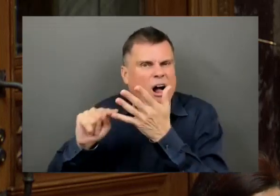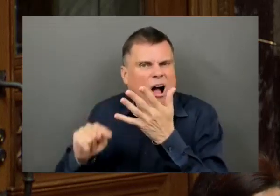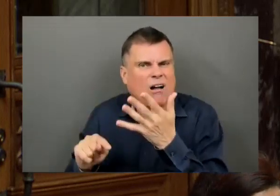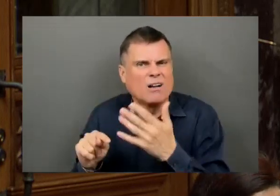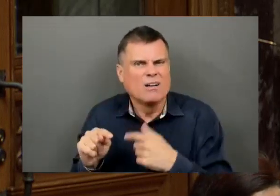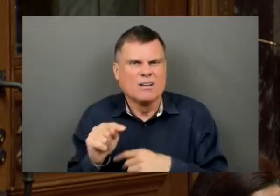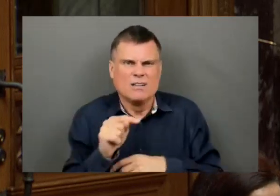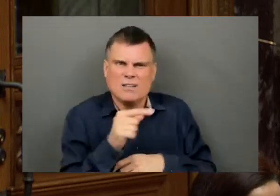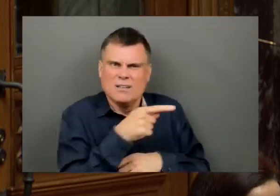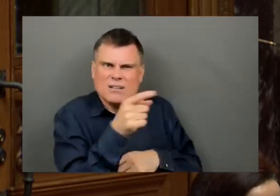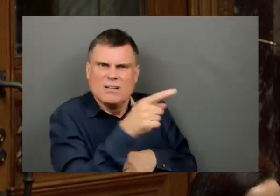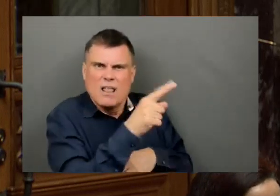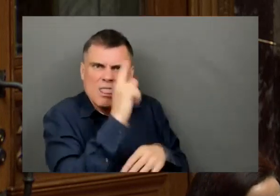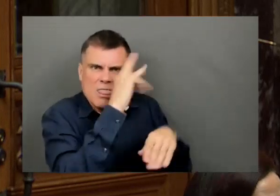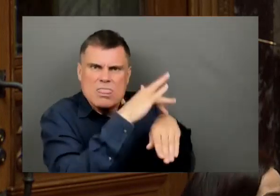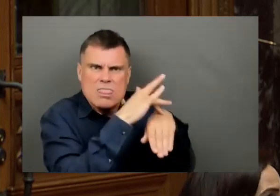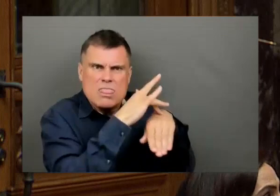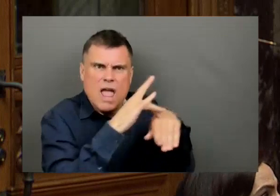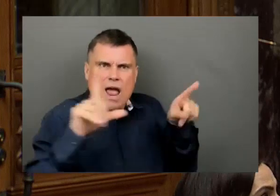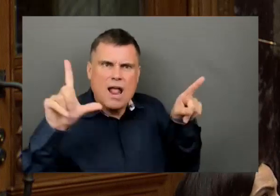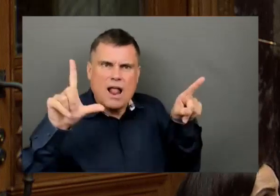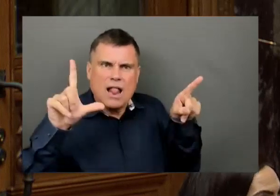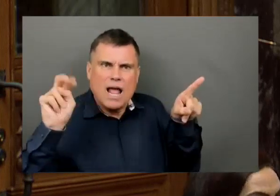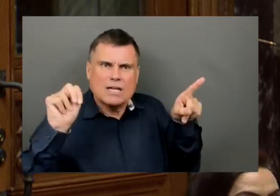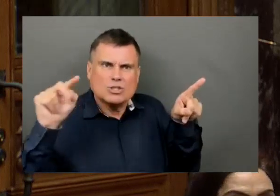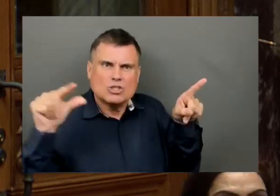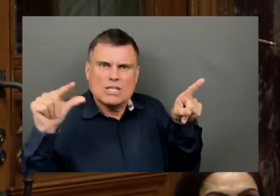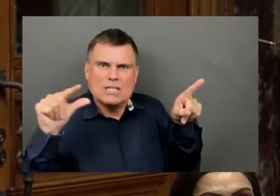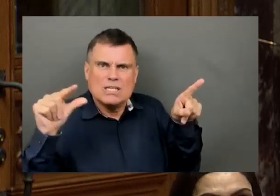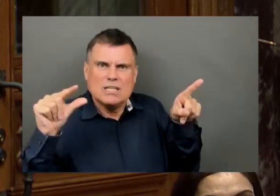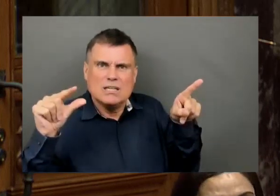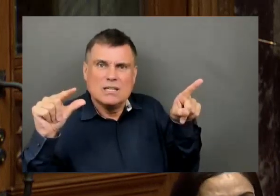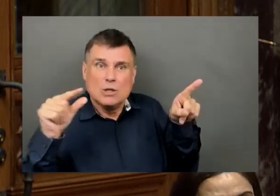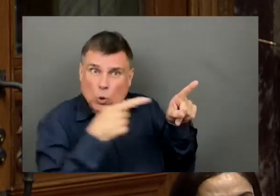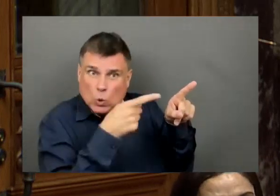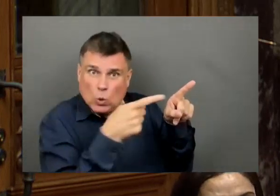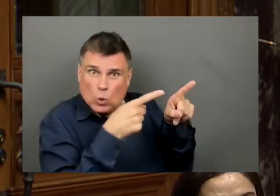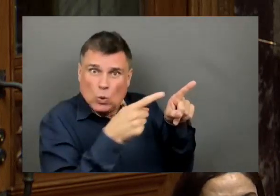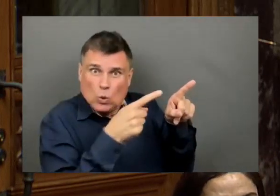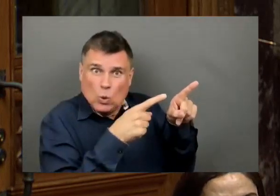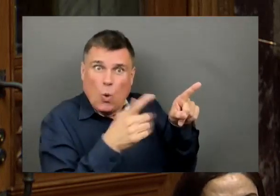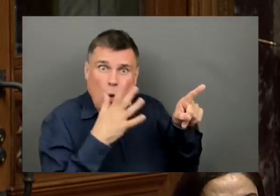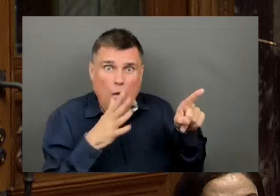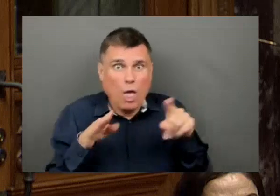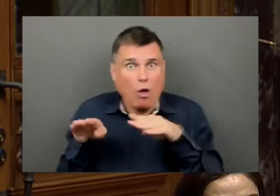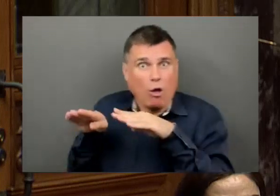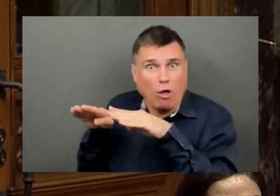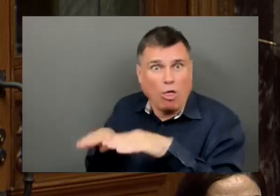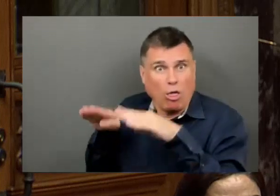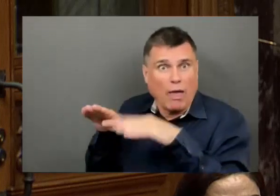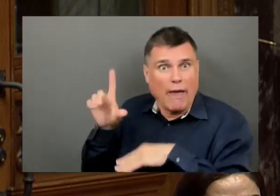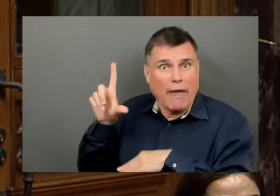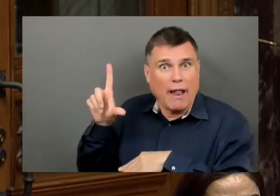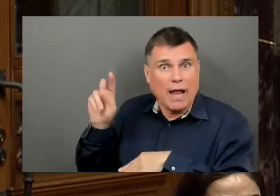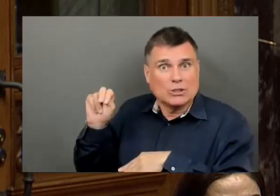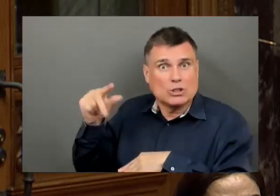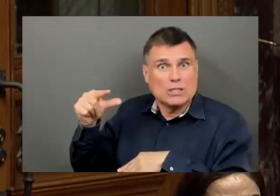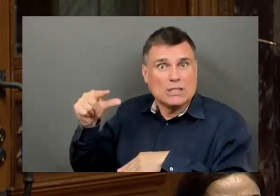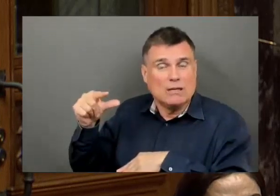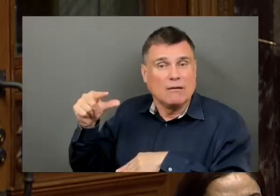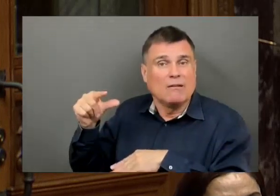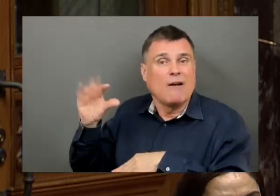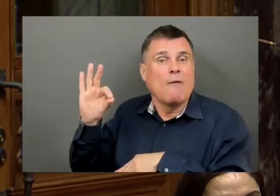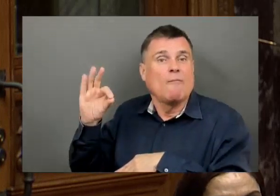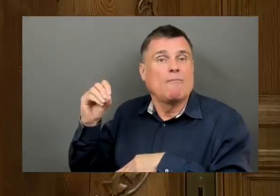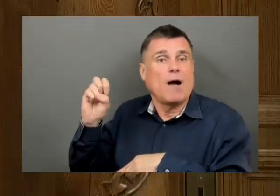minister succumb again to the pressure of the fossil fuel lobby or demand an environmental assessment as is the proper and lawful process in this